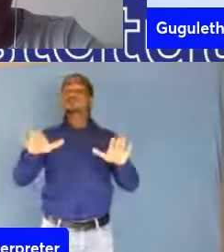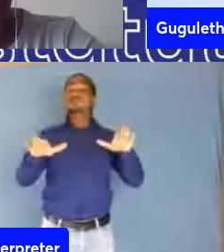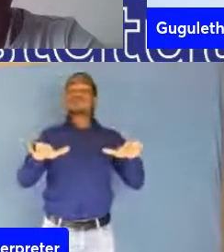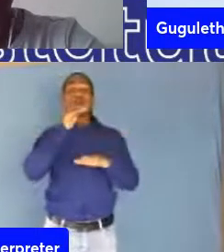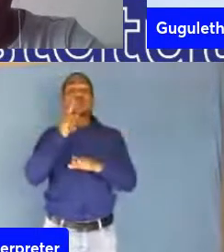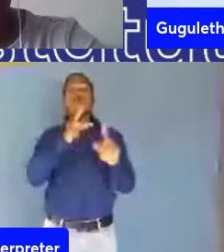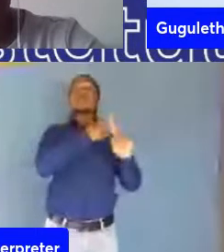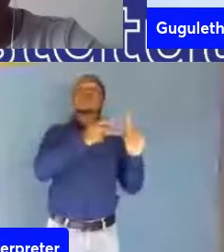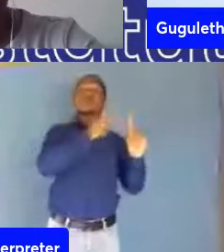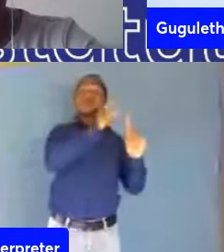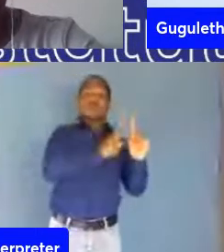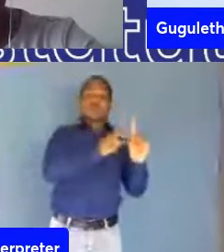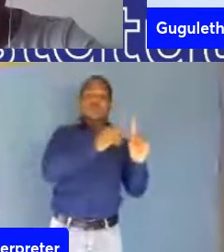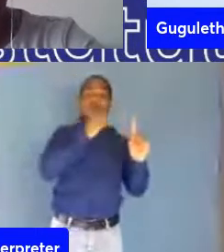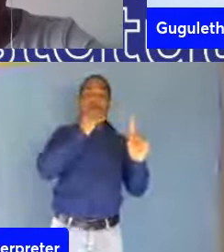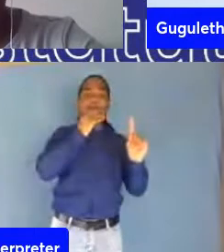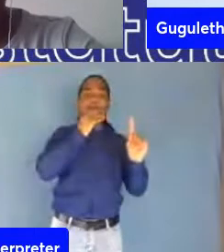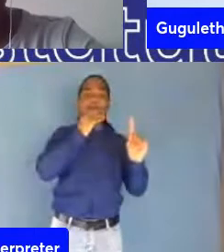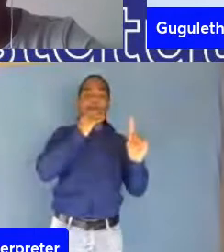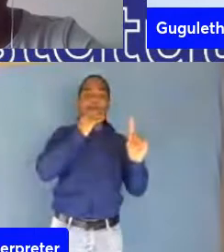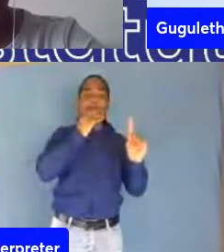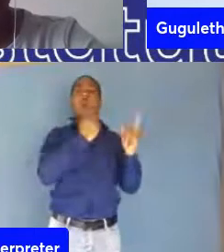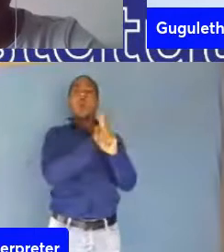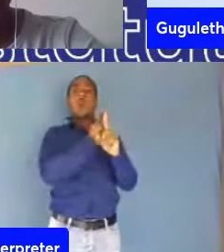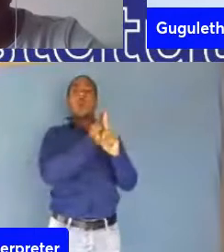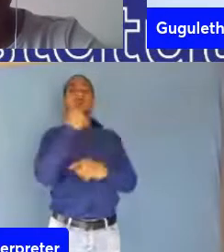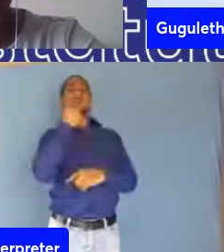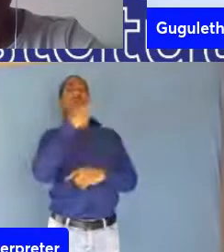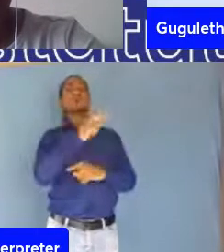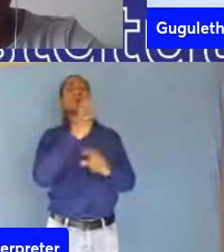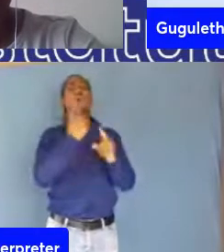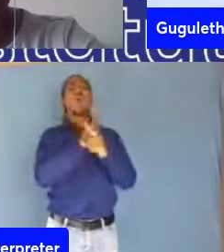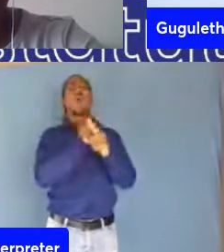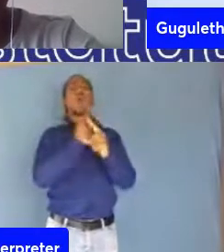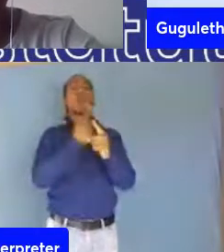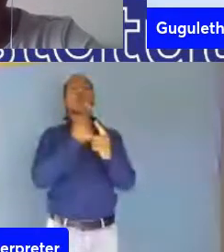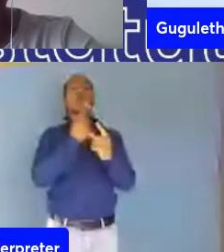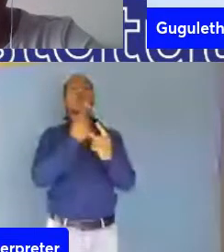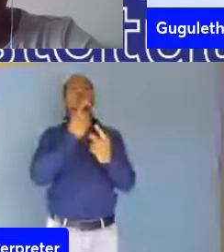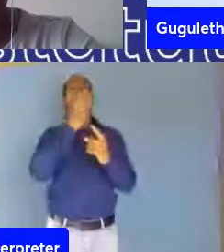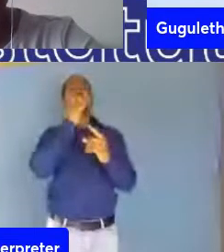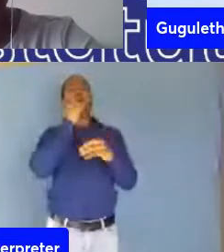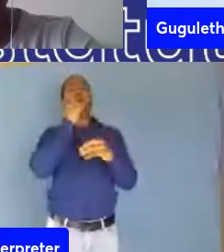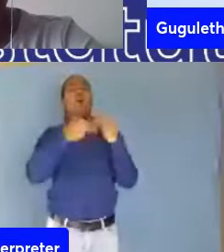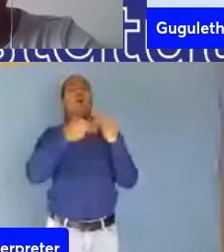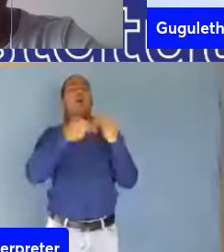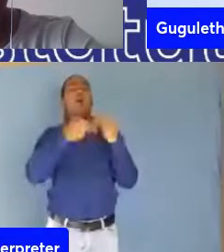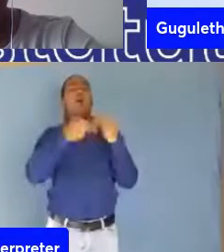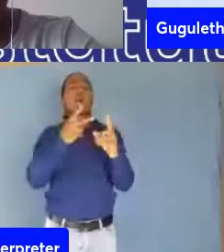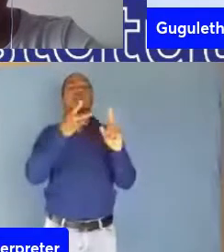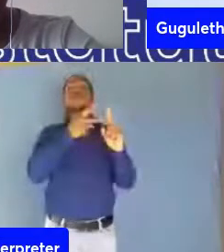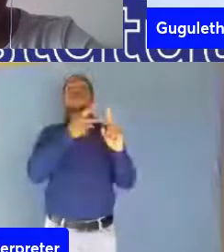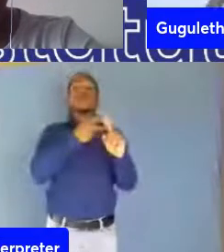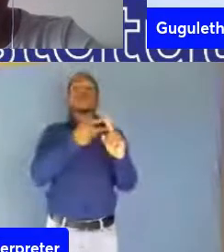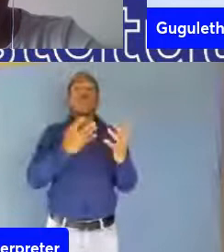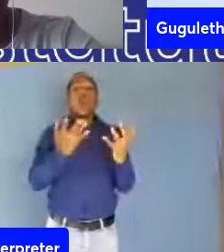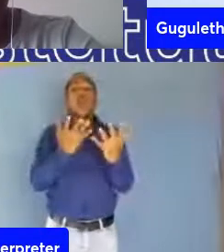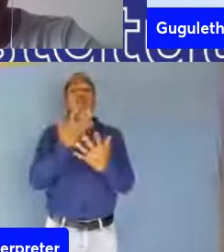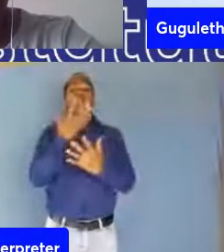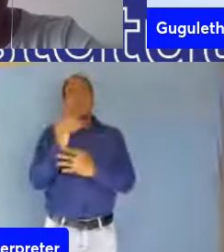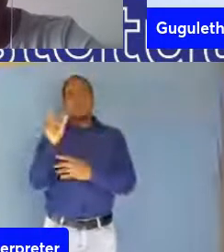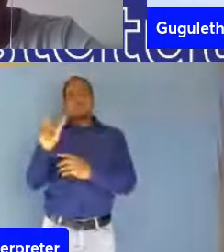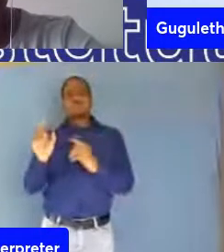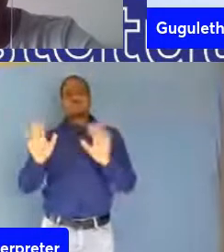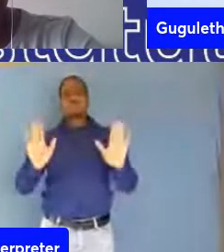is the person that is spoken about, the victim, where there is a perpetrator on the other end that has done this